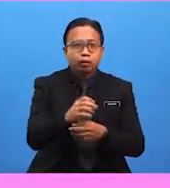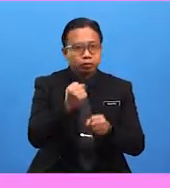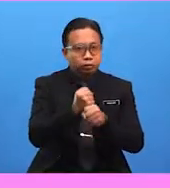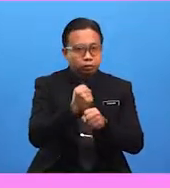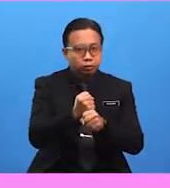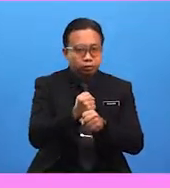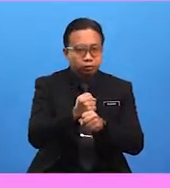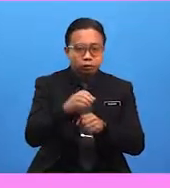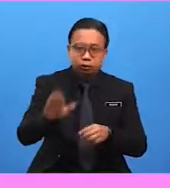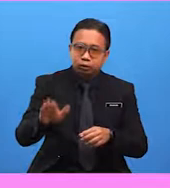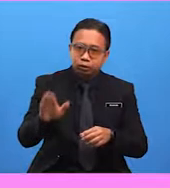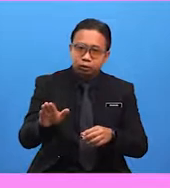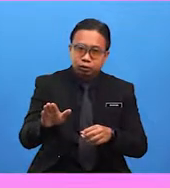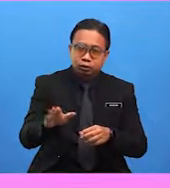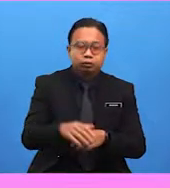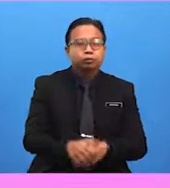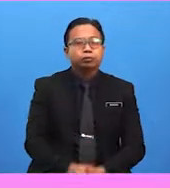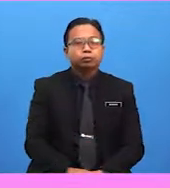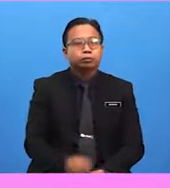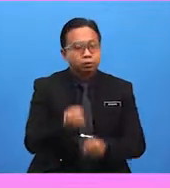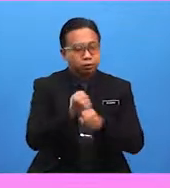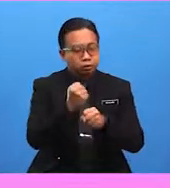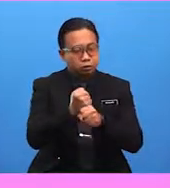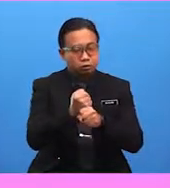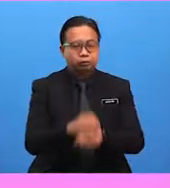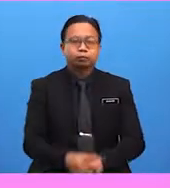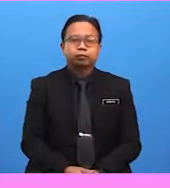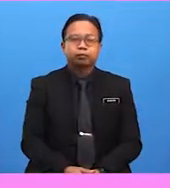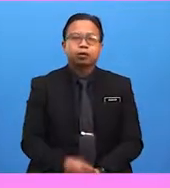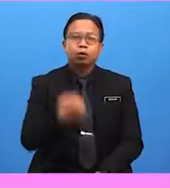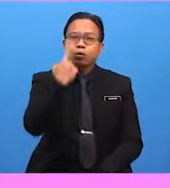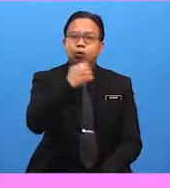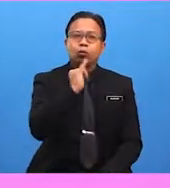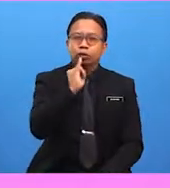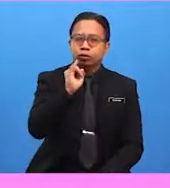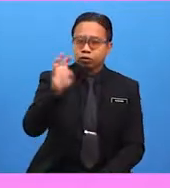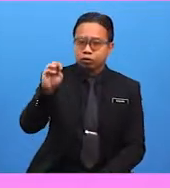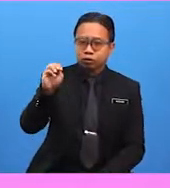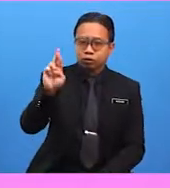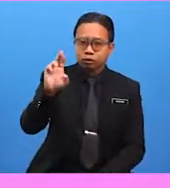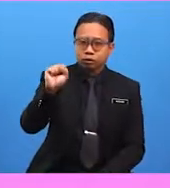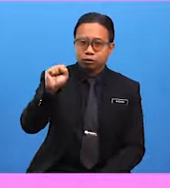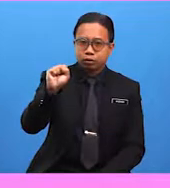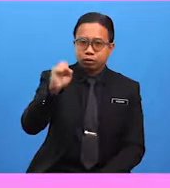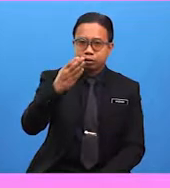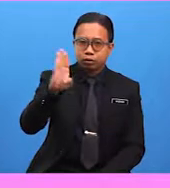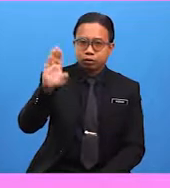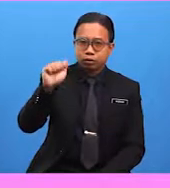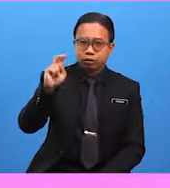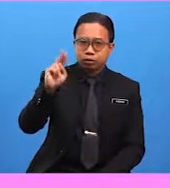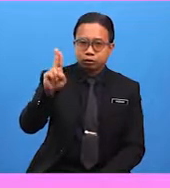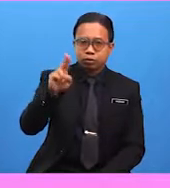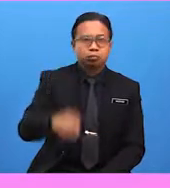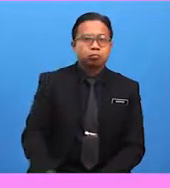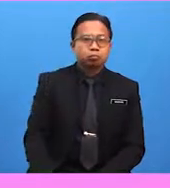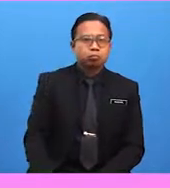legal secretary. Question: who is Mrs. Banu? A.